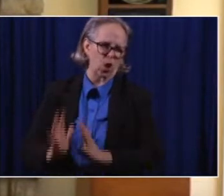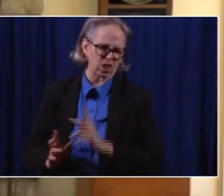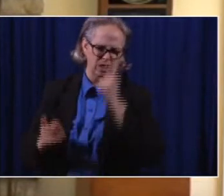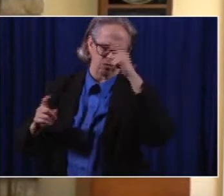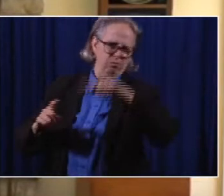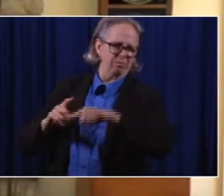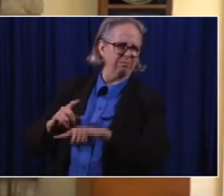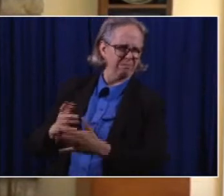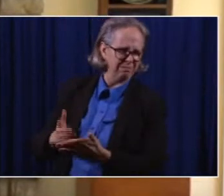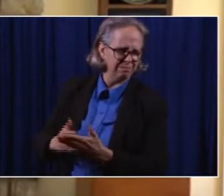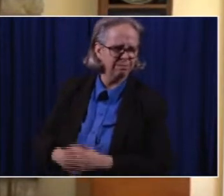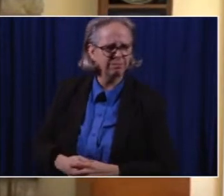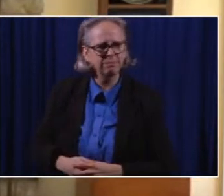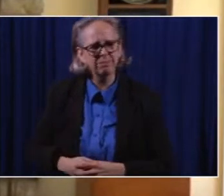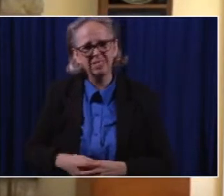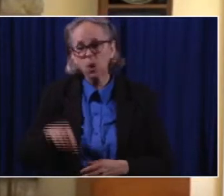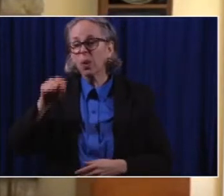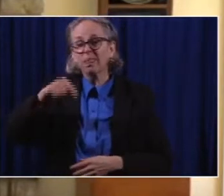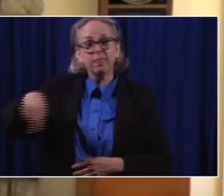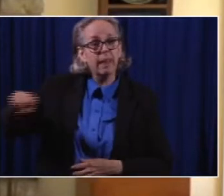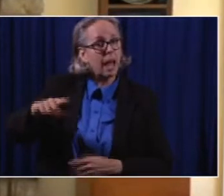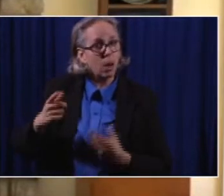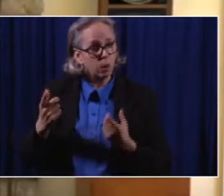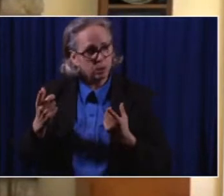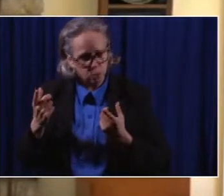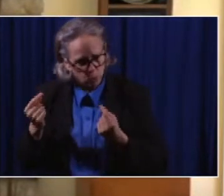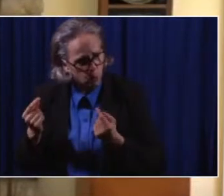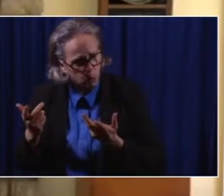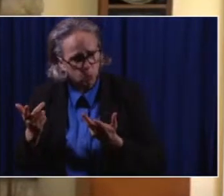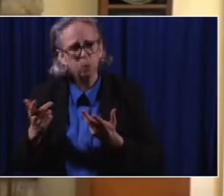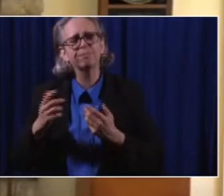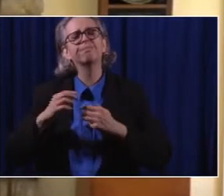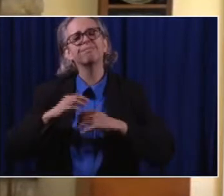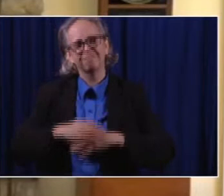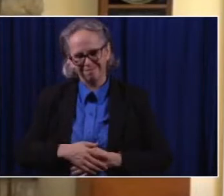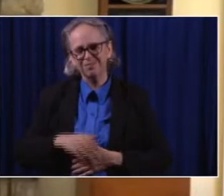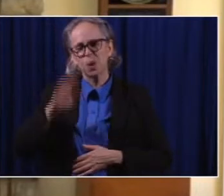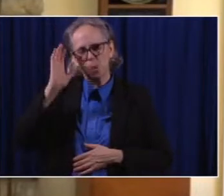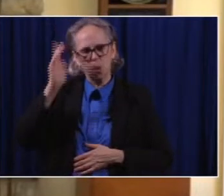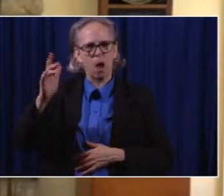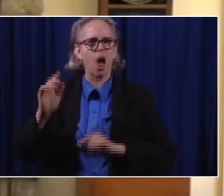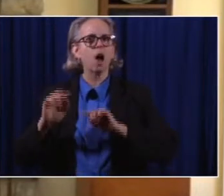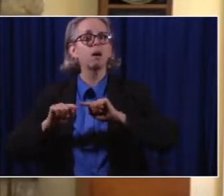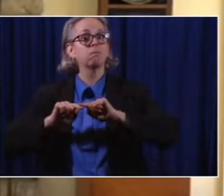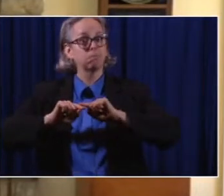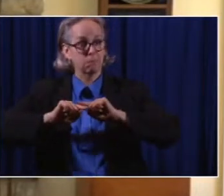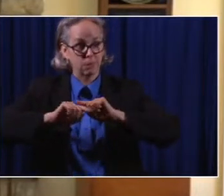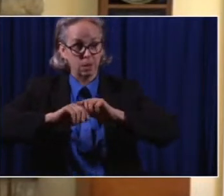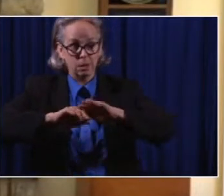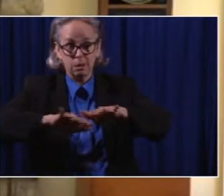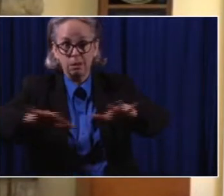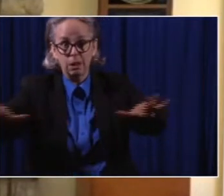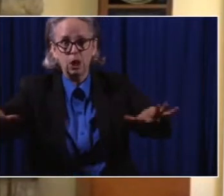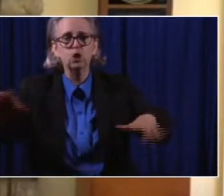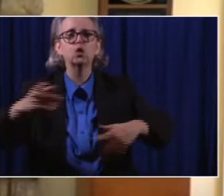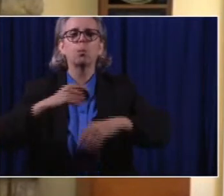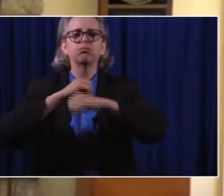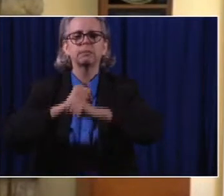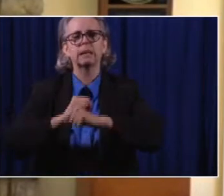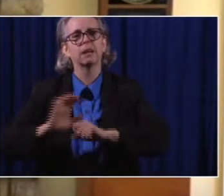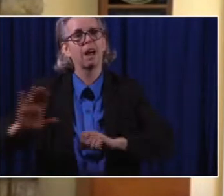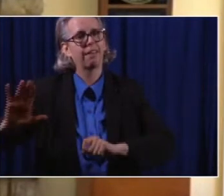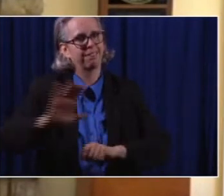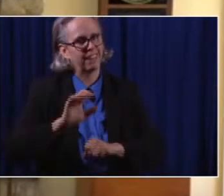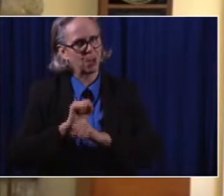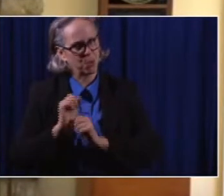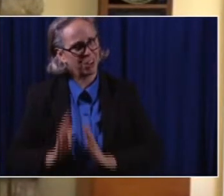What these agents will be doing when they go out is protecting workers. We want to ensure that every Ohio worker, when they go to work, they're